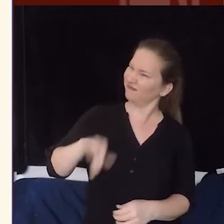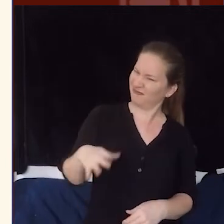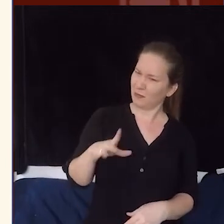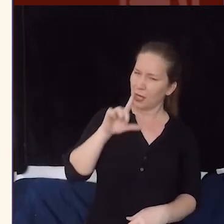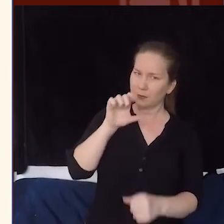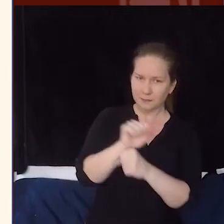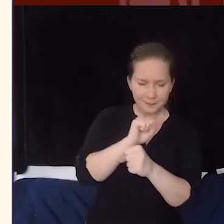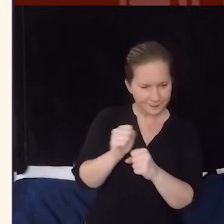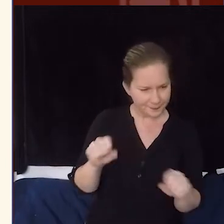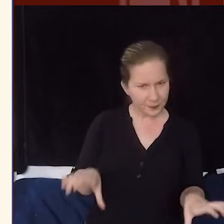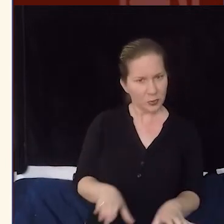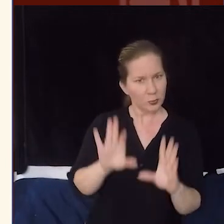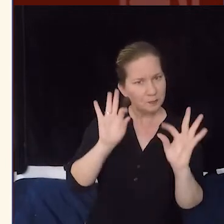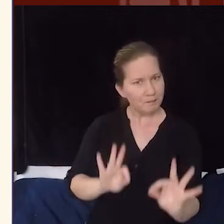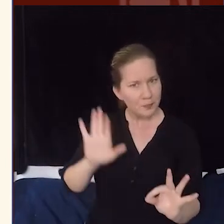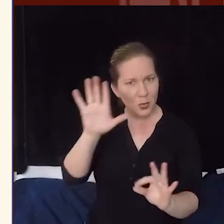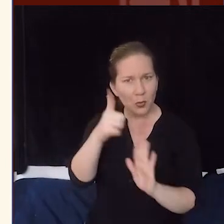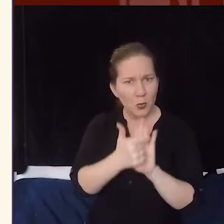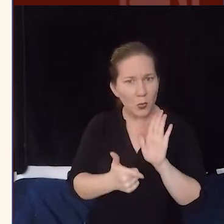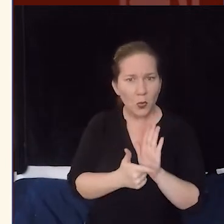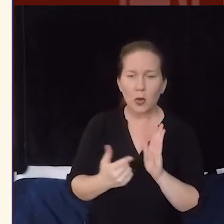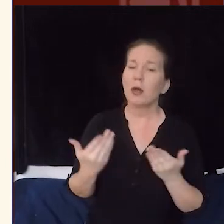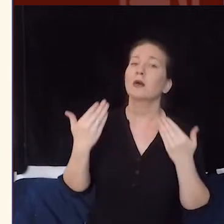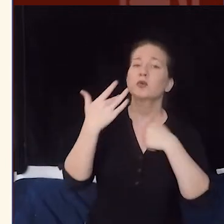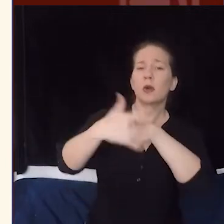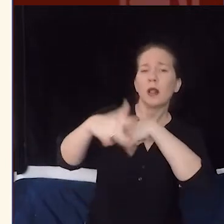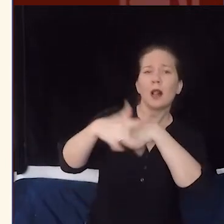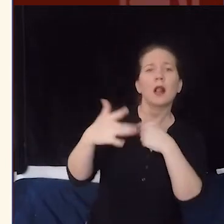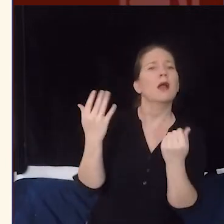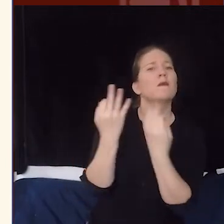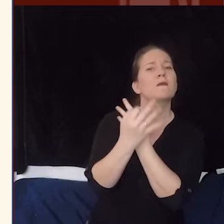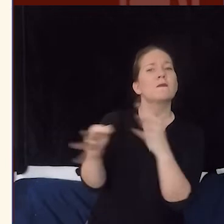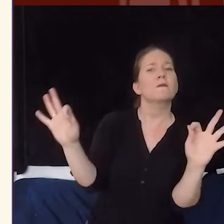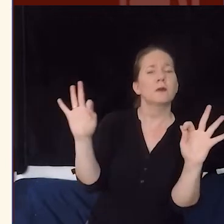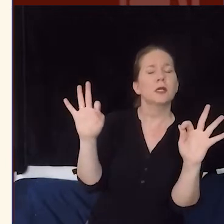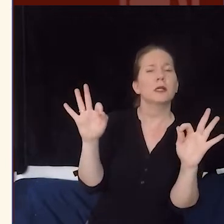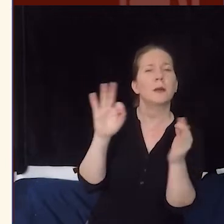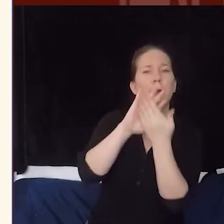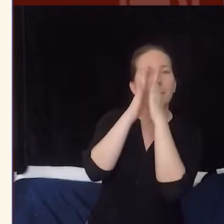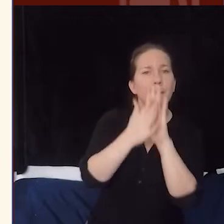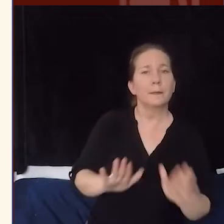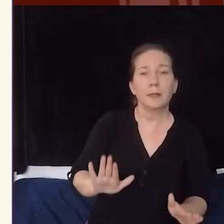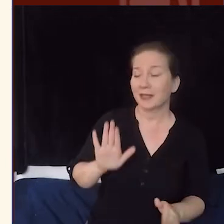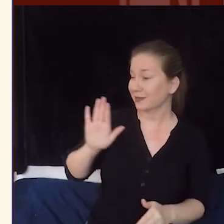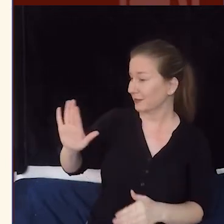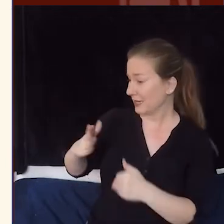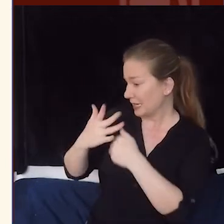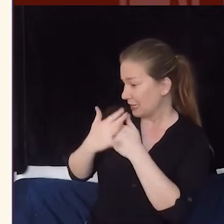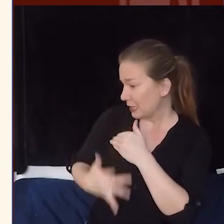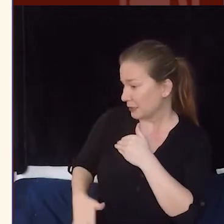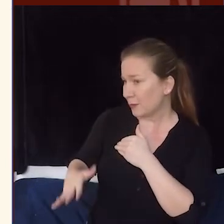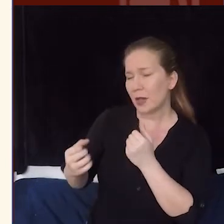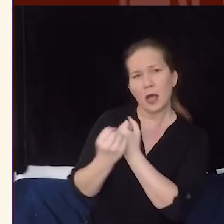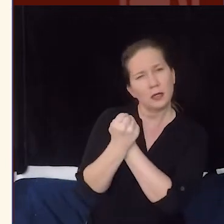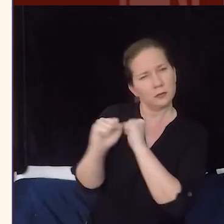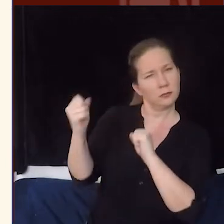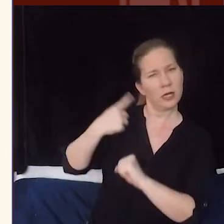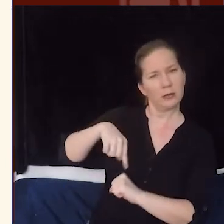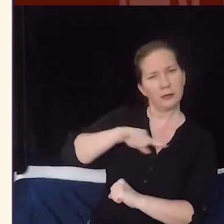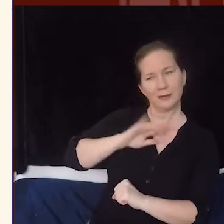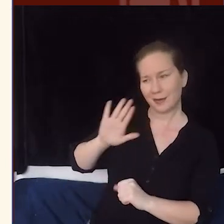of freedom and peace. By his blood, he reconciled us. By his wounds, we are